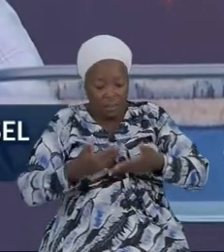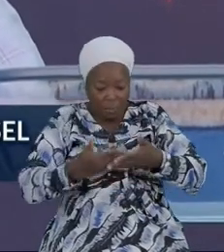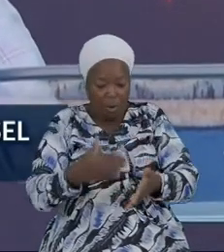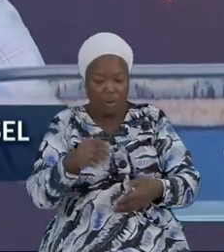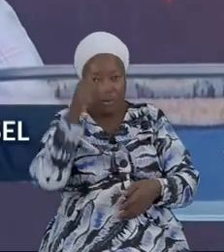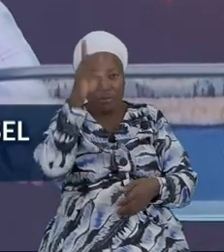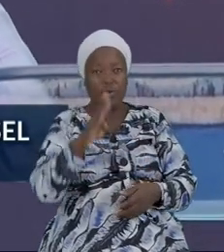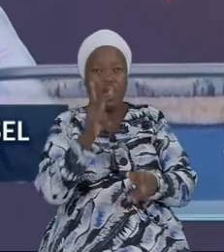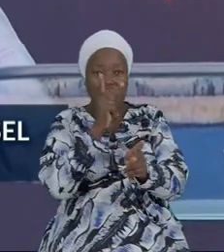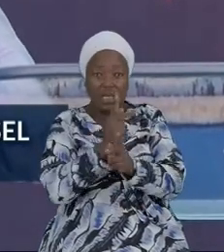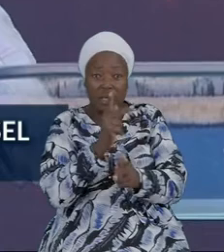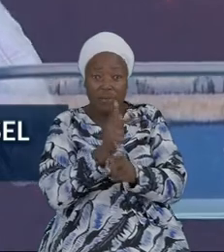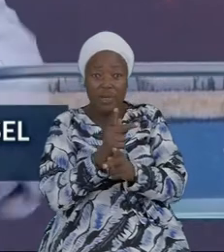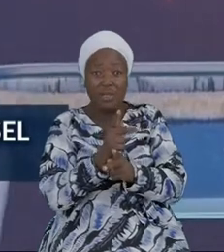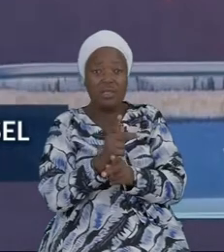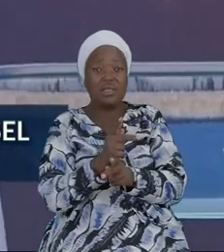God